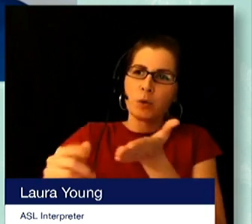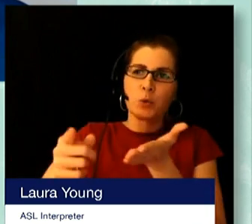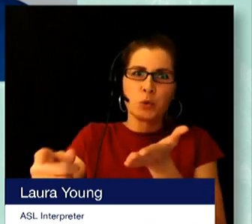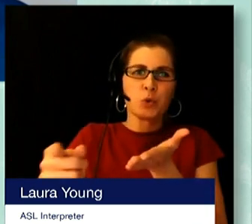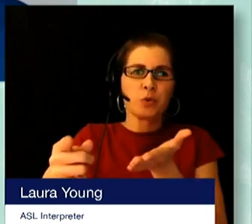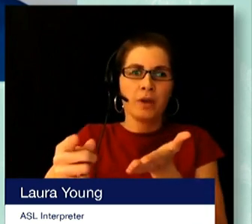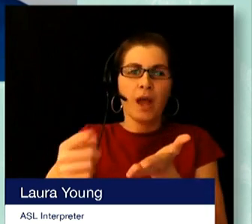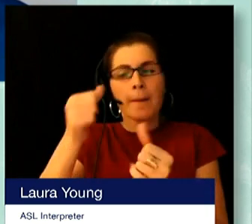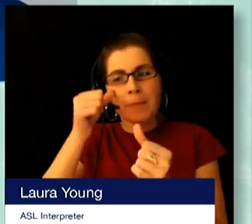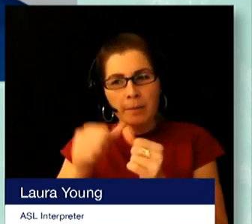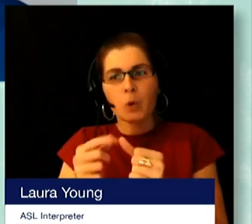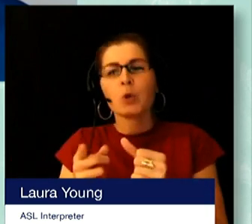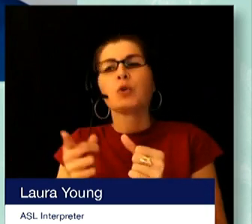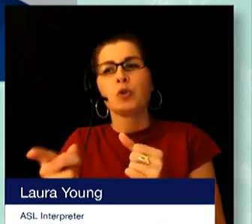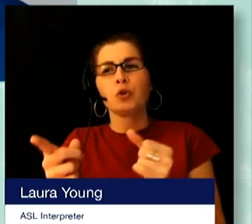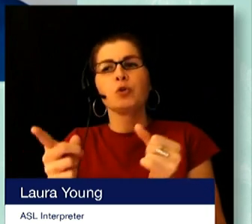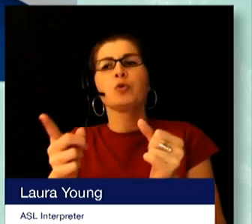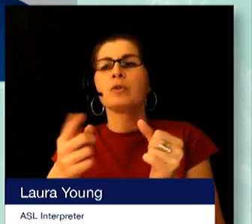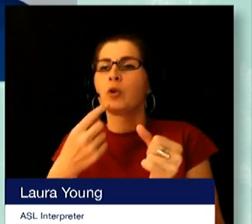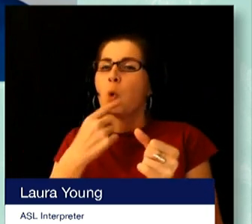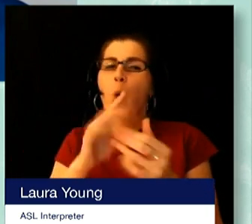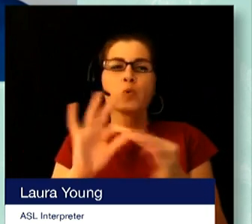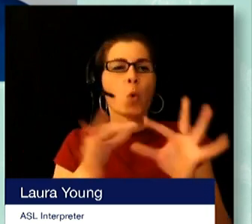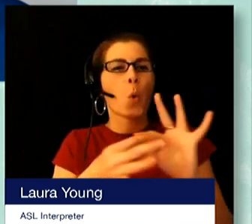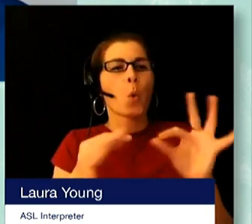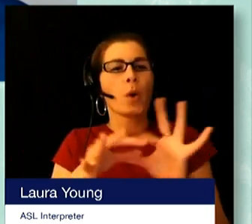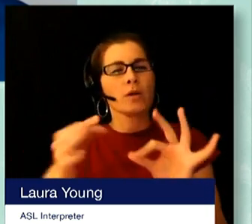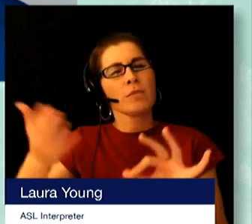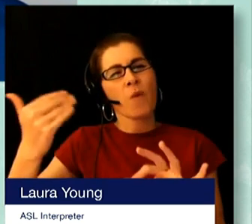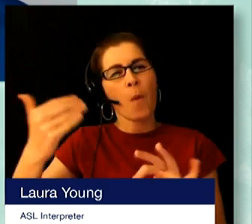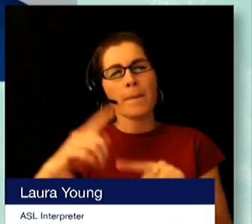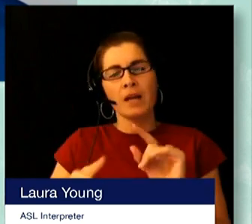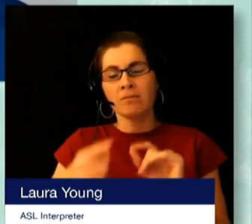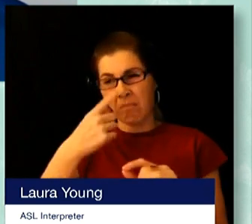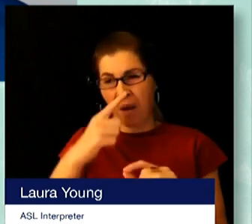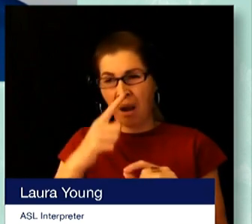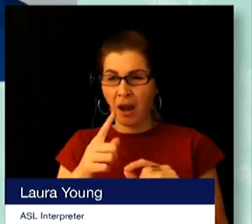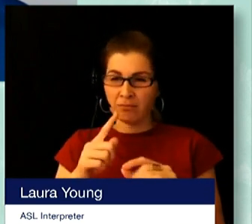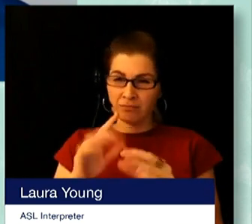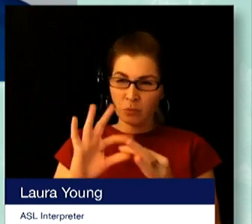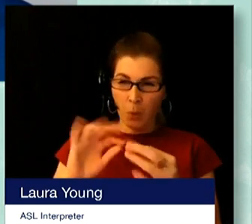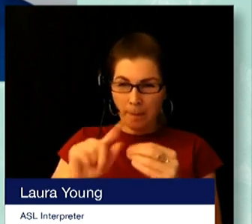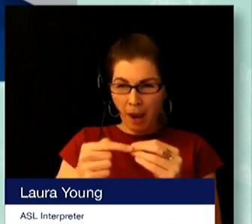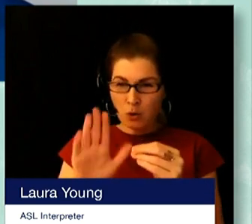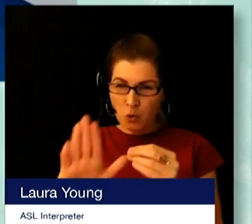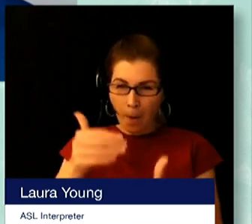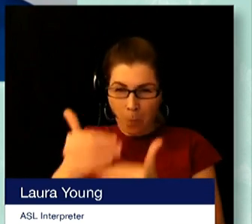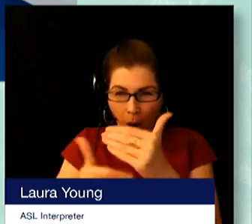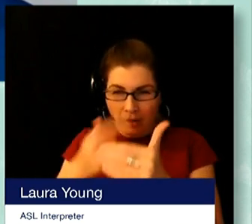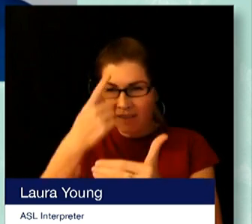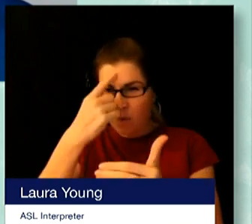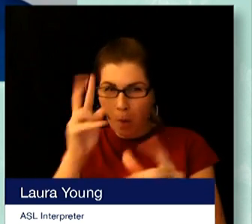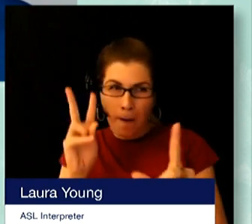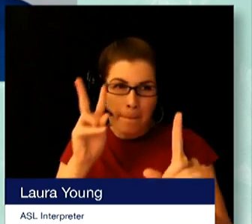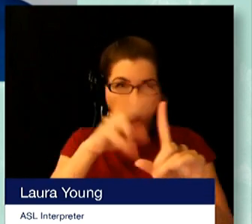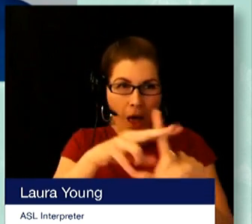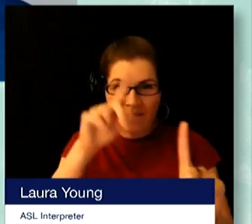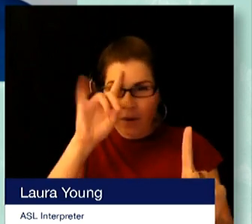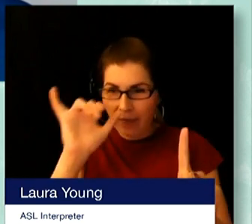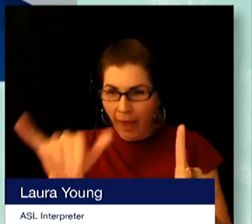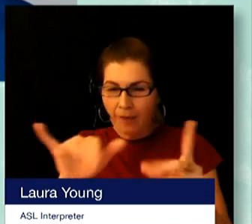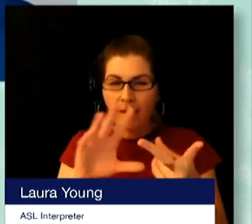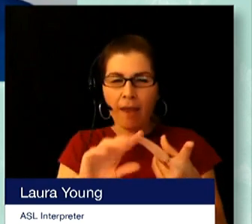in multiple venues before, but can you tell us a little bit about yourself, about the process of applying for the commutation? And